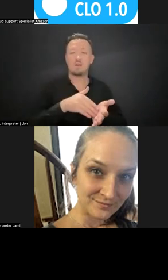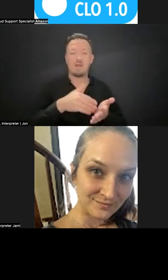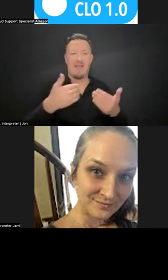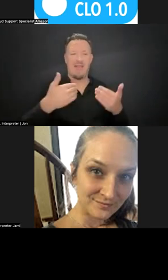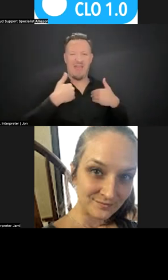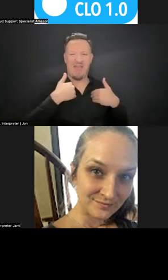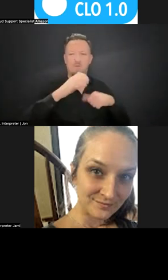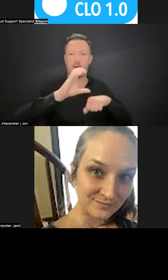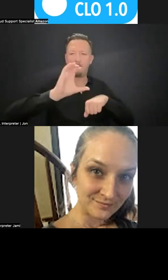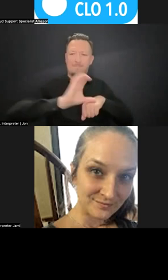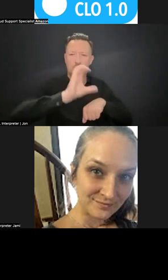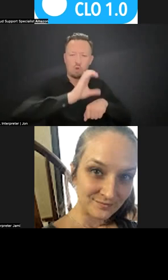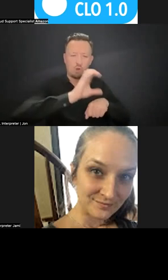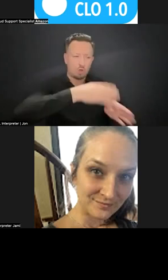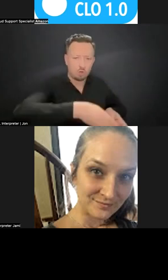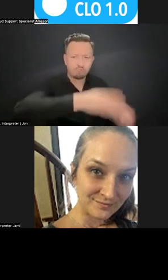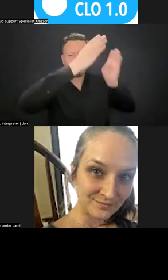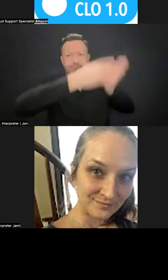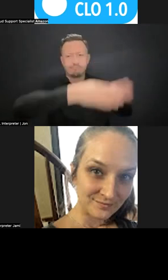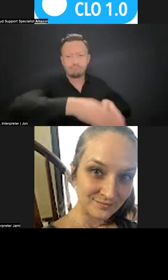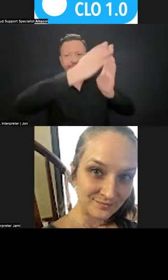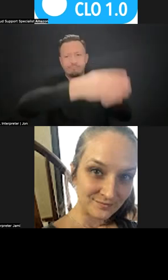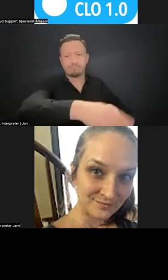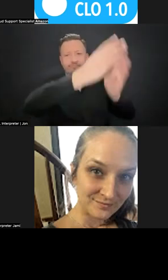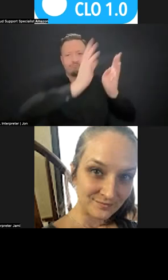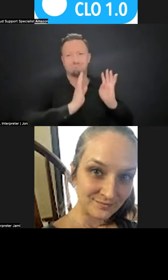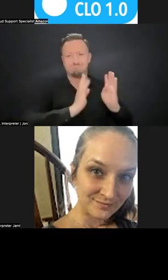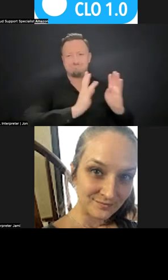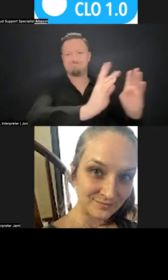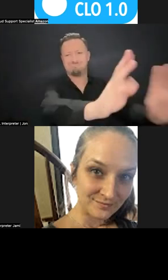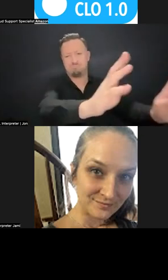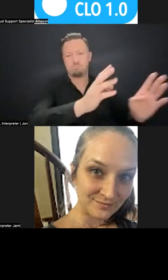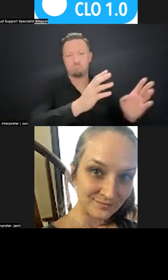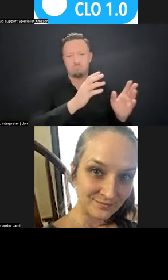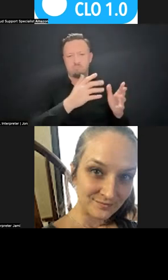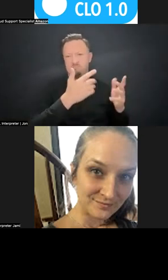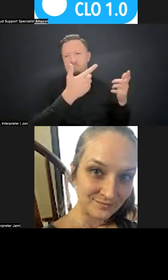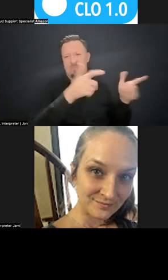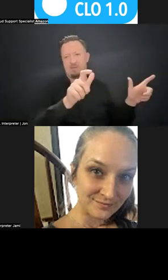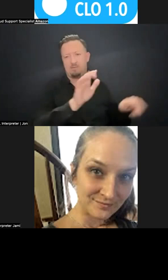computing devices, and that was your own physical place.